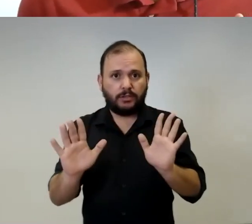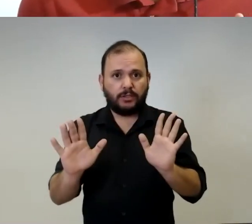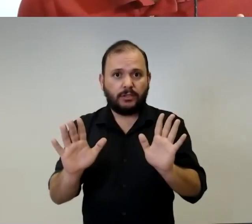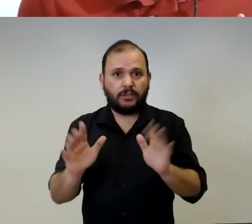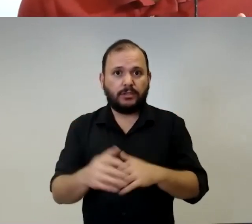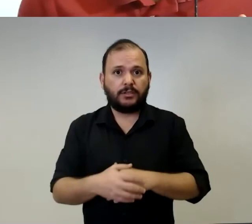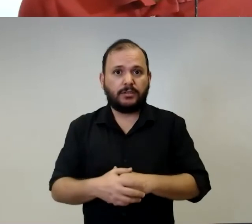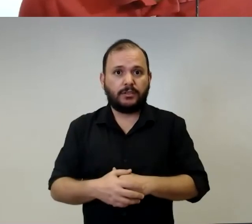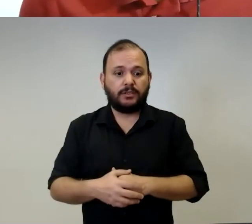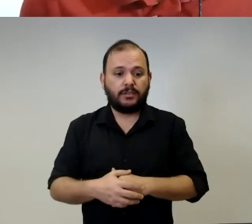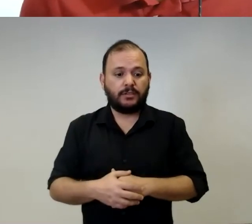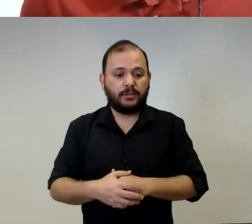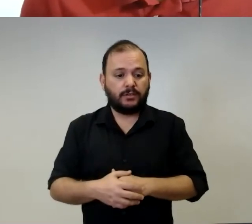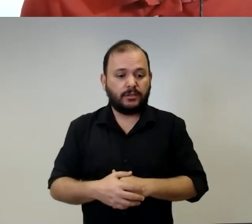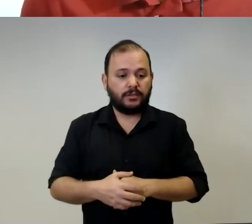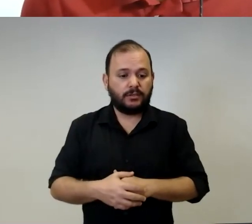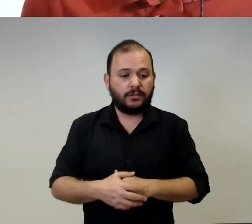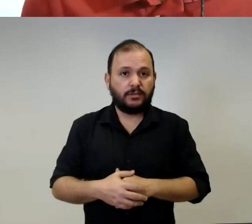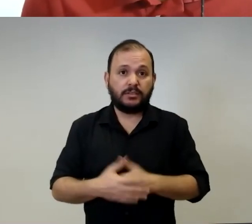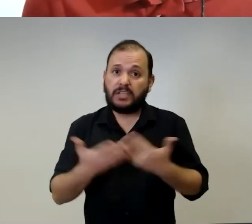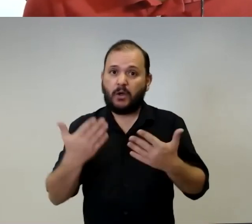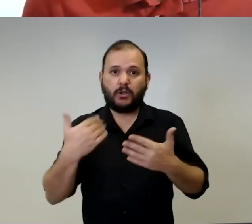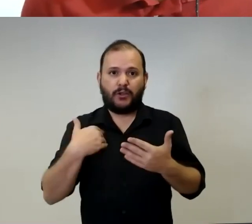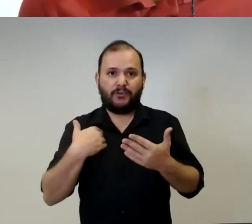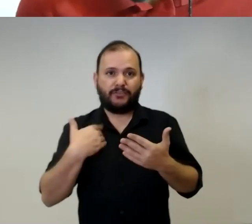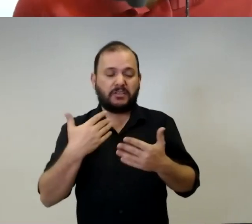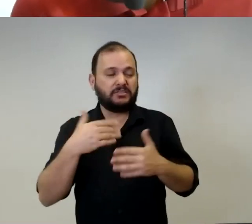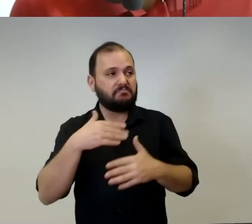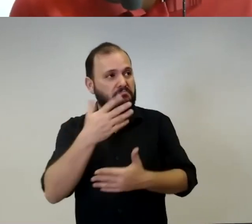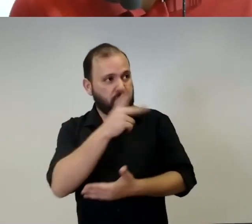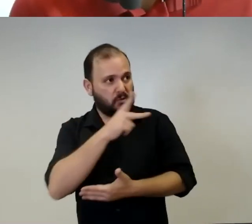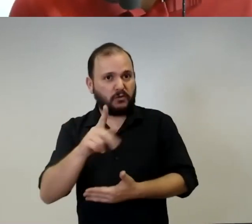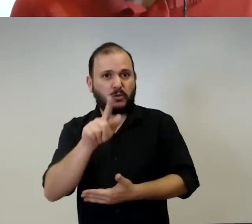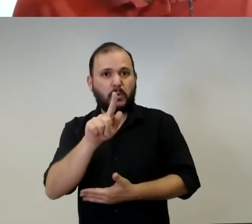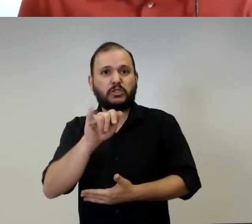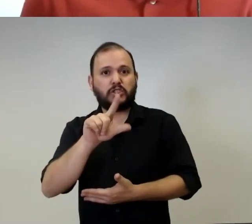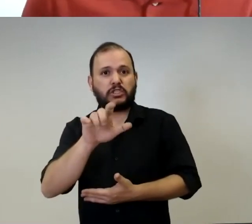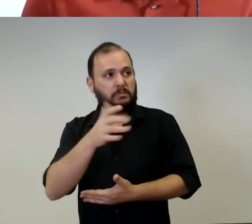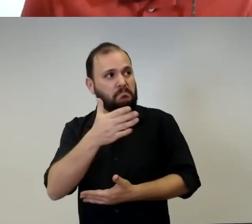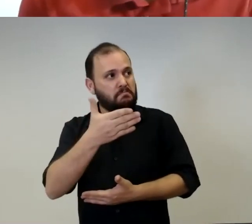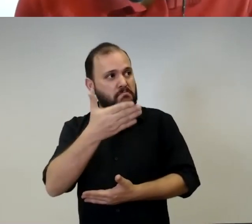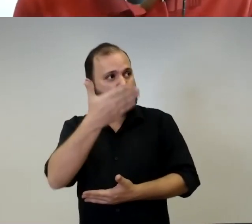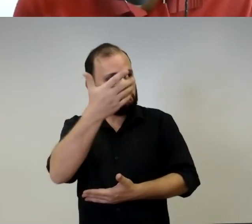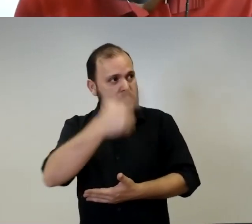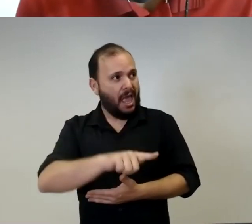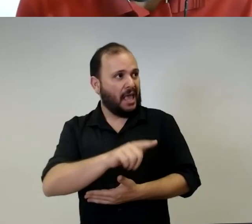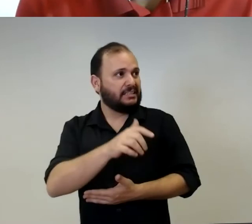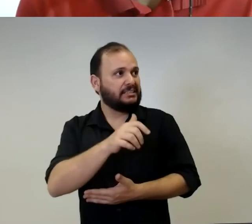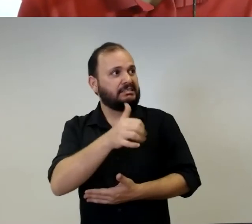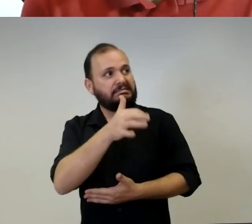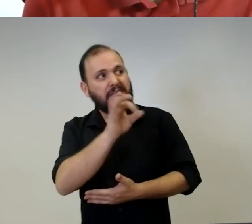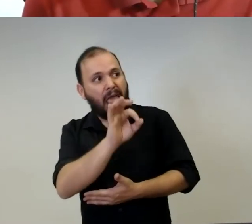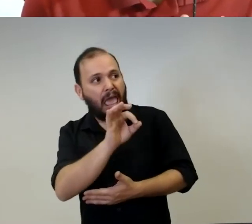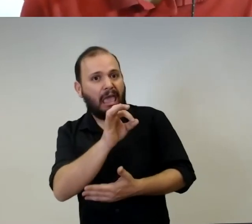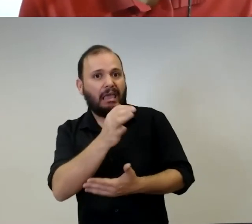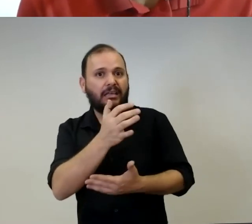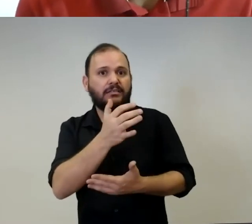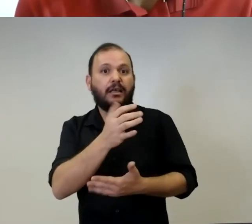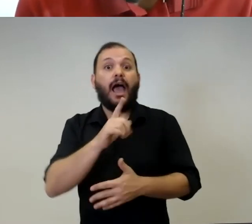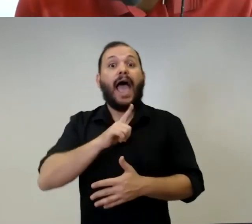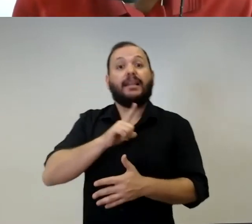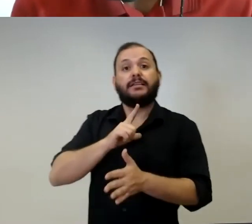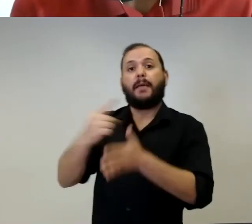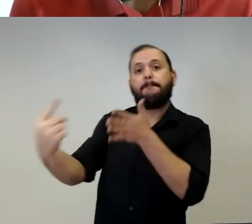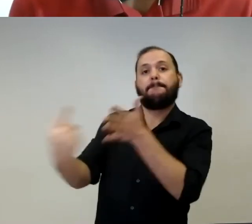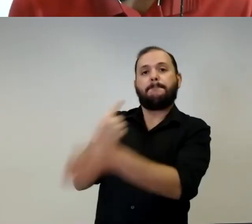give maybe more 10 to 15 seconds. Okay, we have a new question from Vinicius